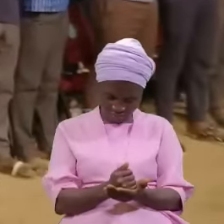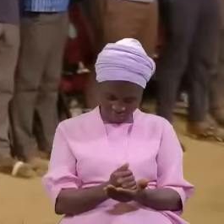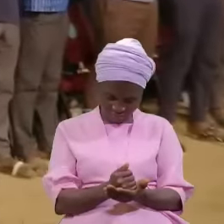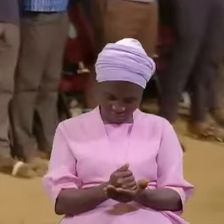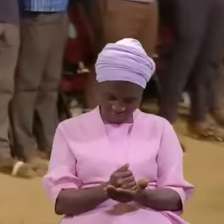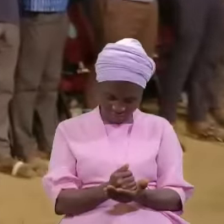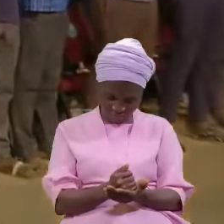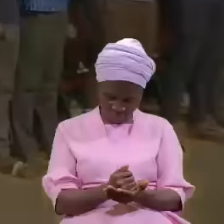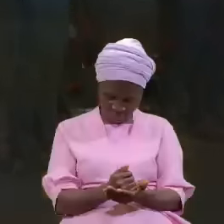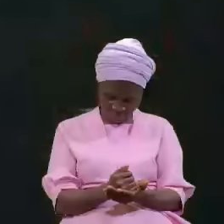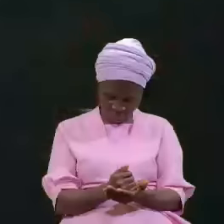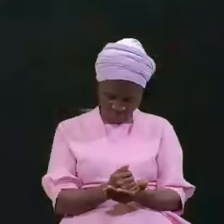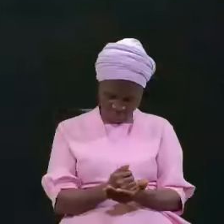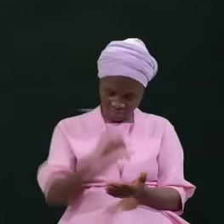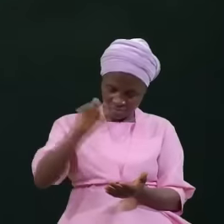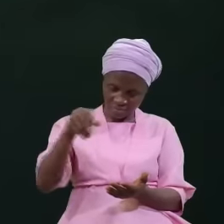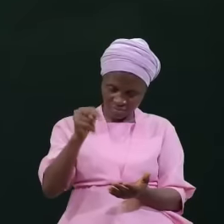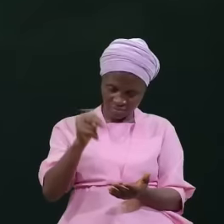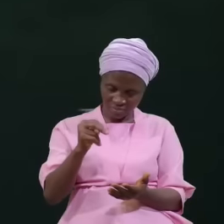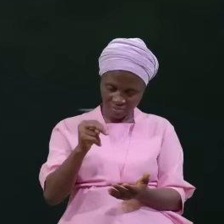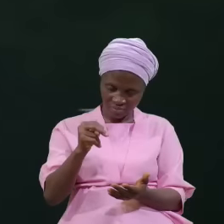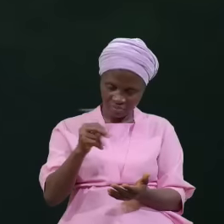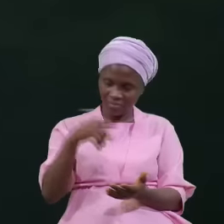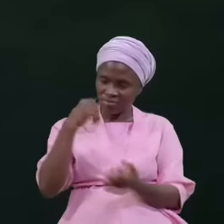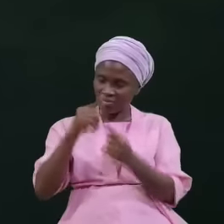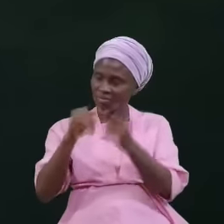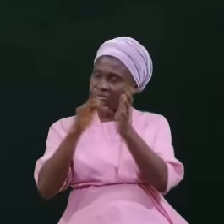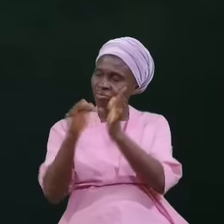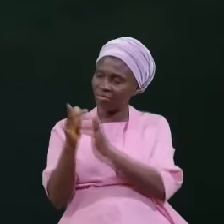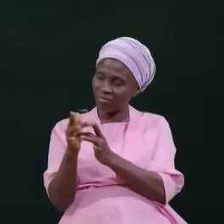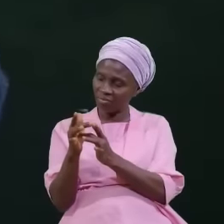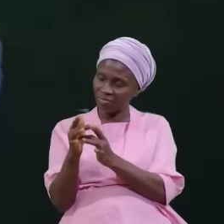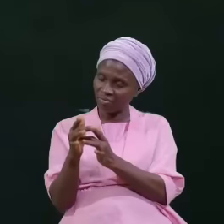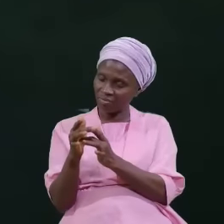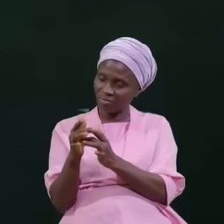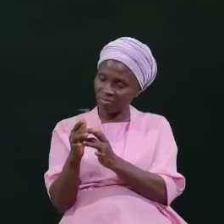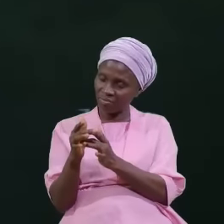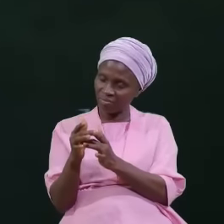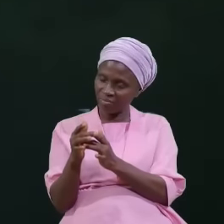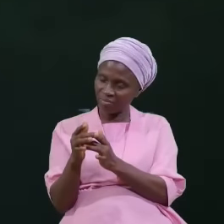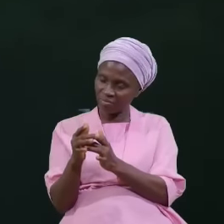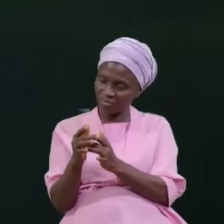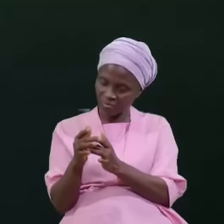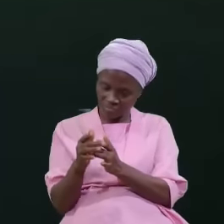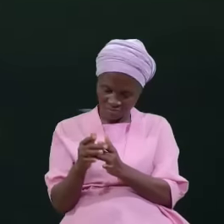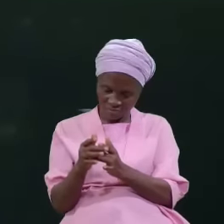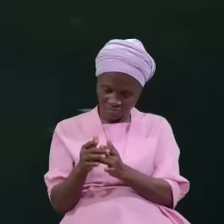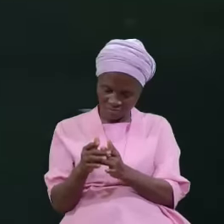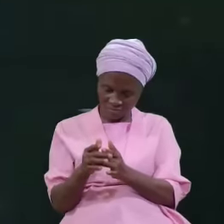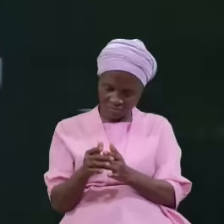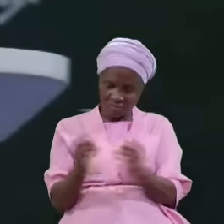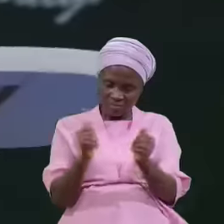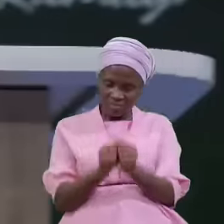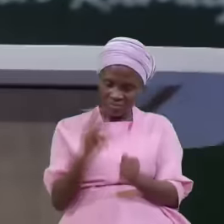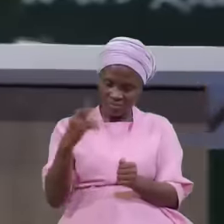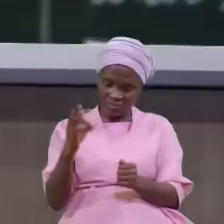John said to Jesus, his two of his followers asked him, are